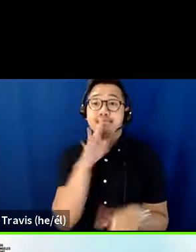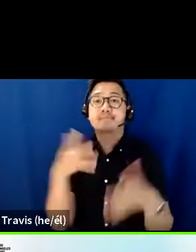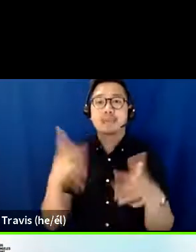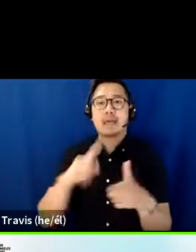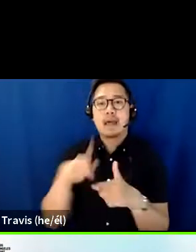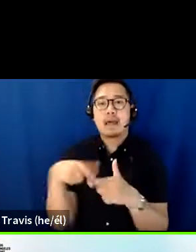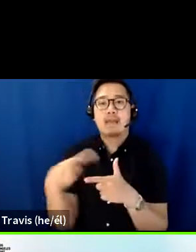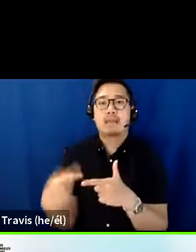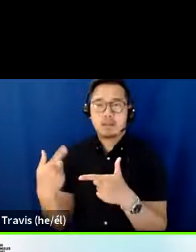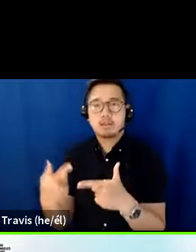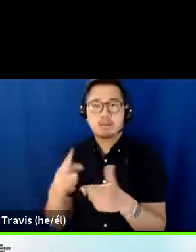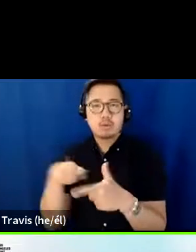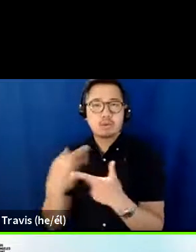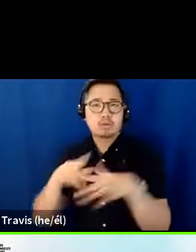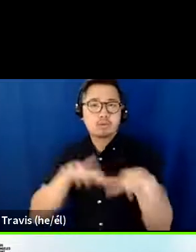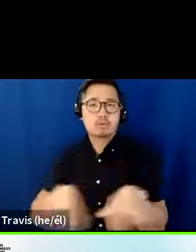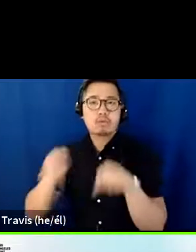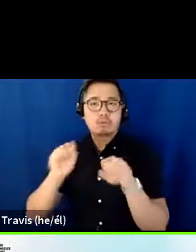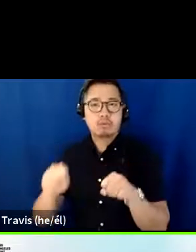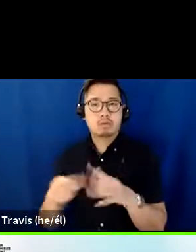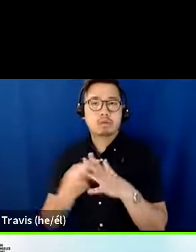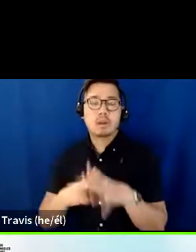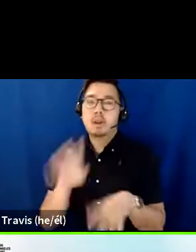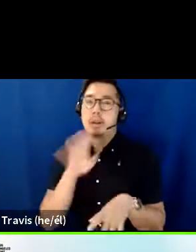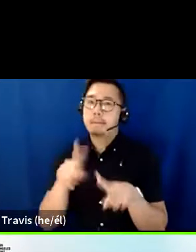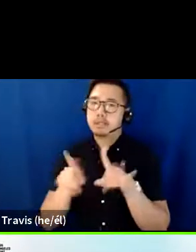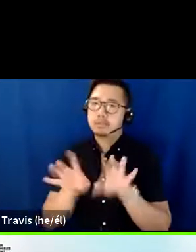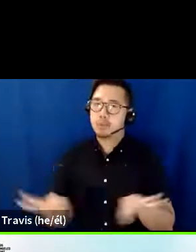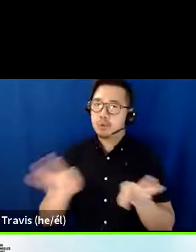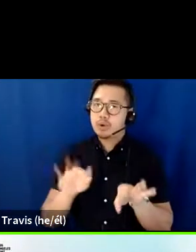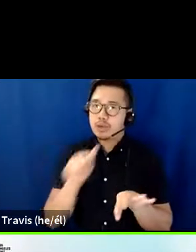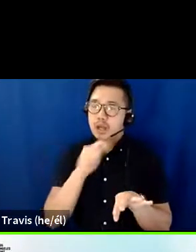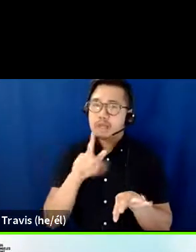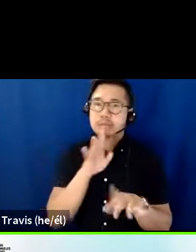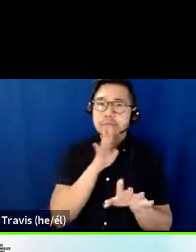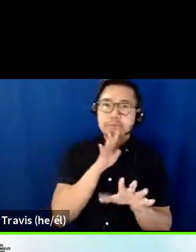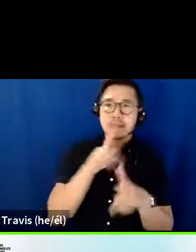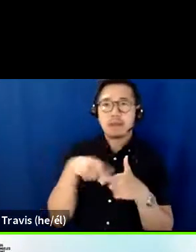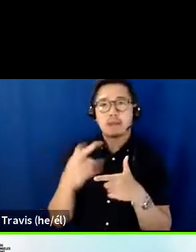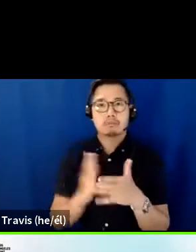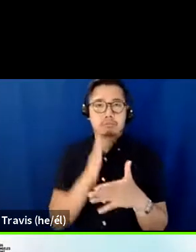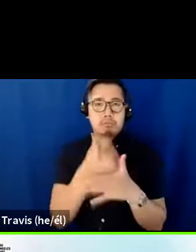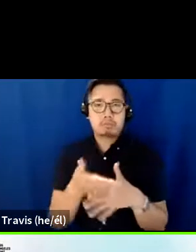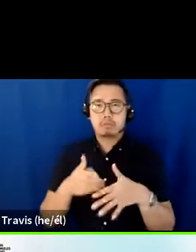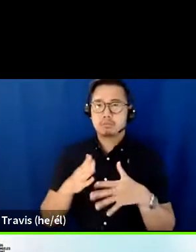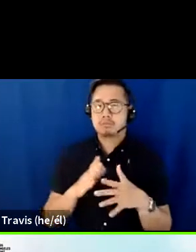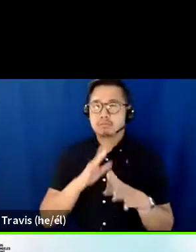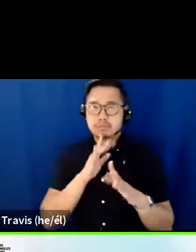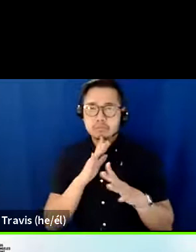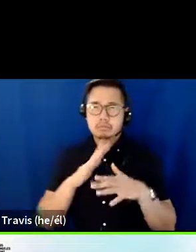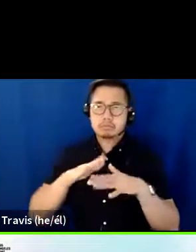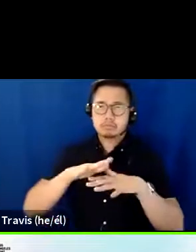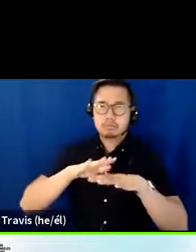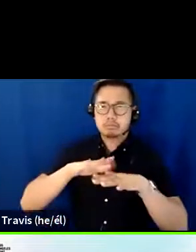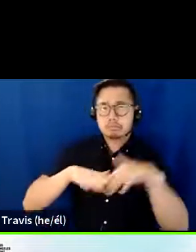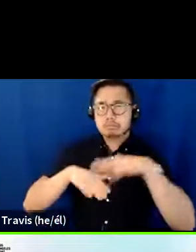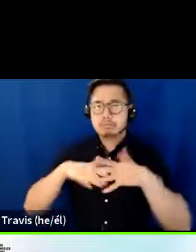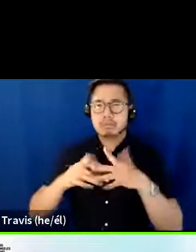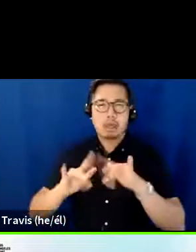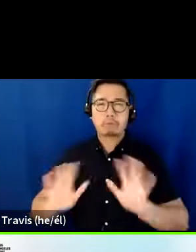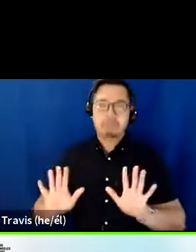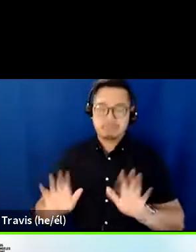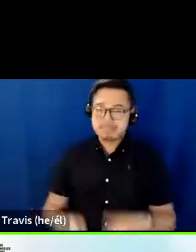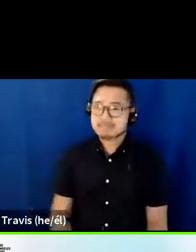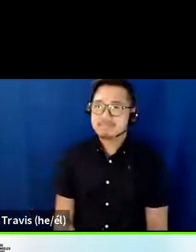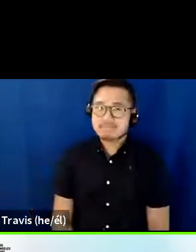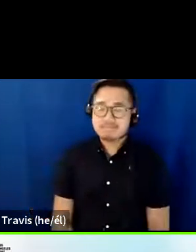don't talk over each other. That way they can make sure that we get the accessibility. So let's dive right in.